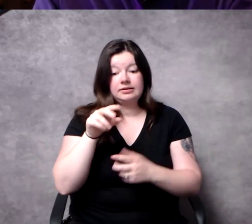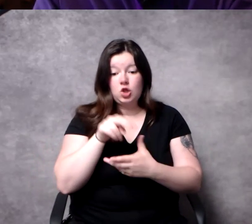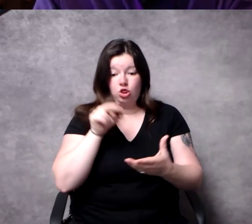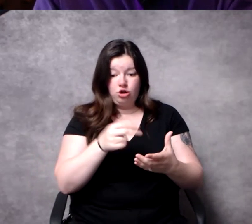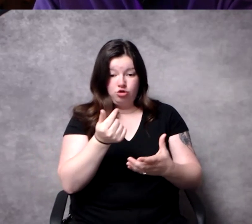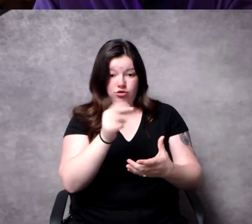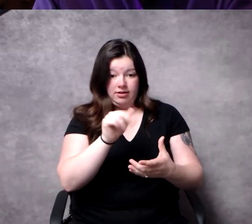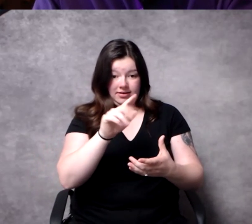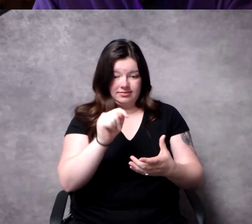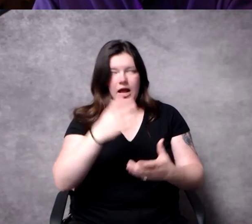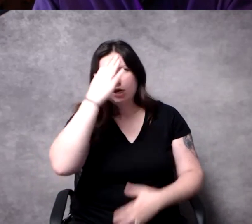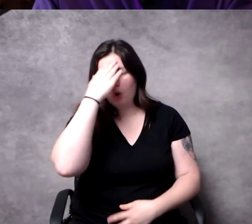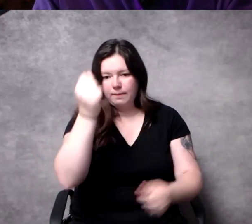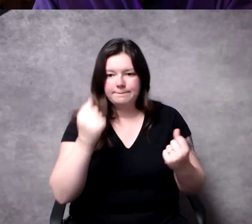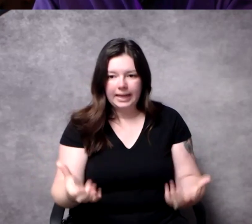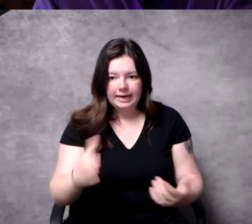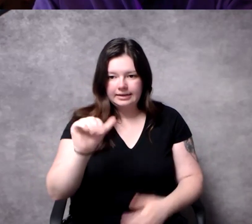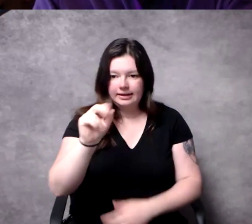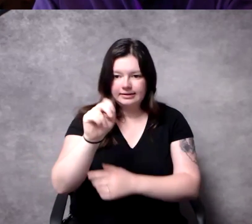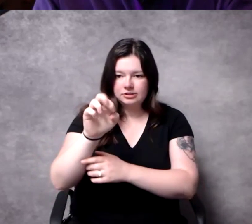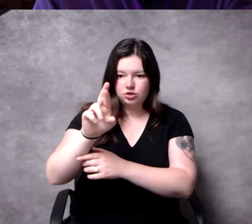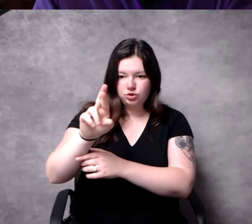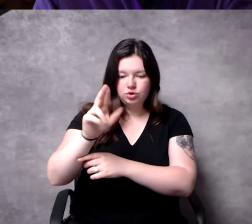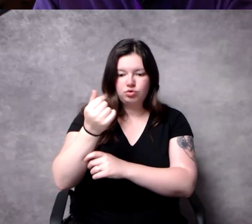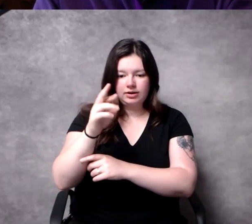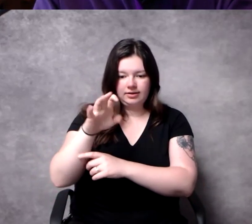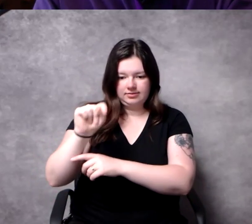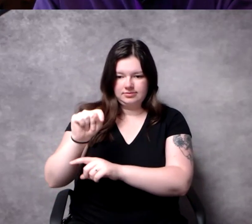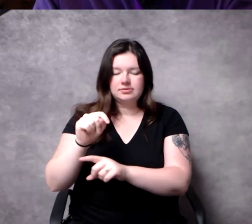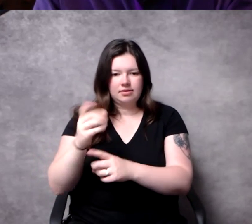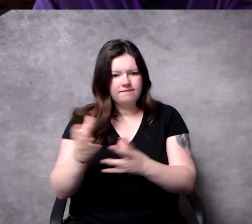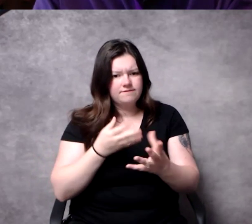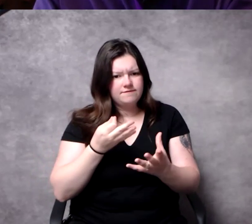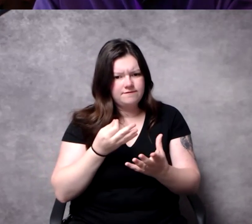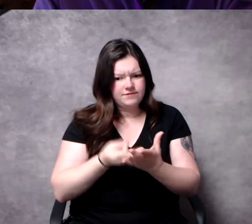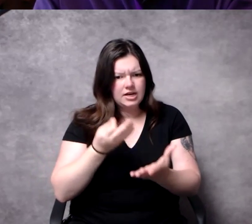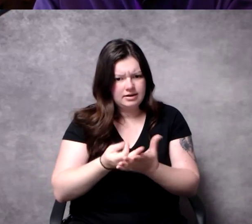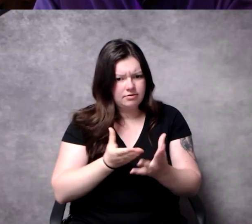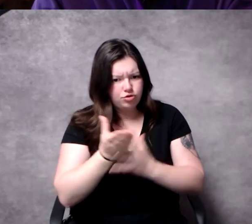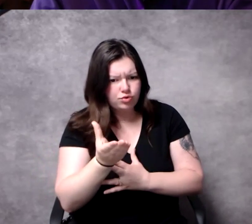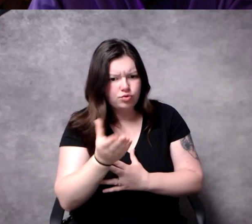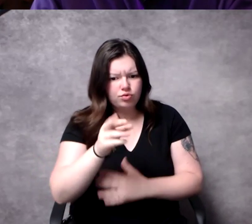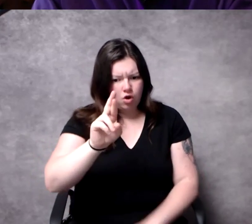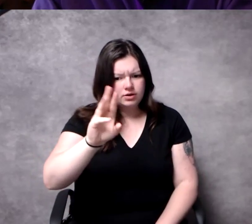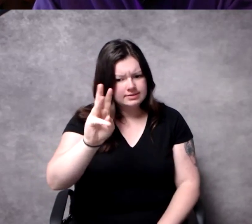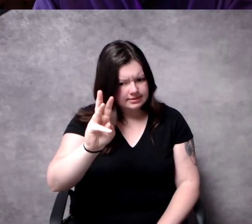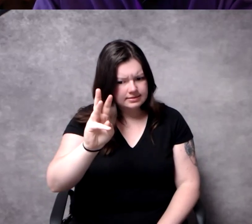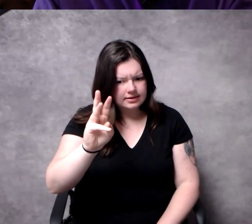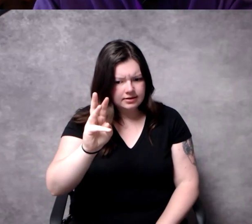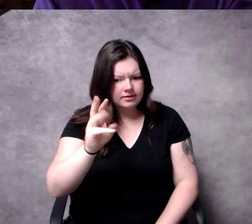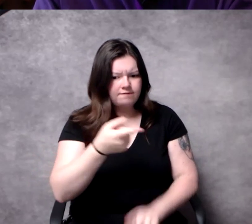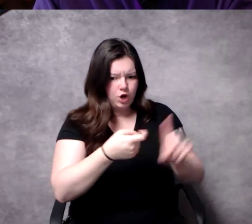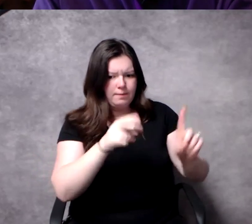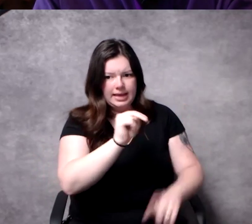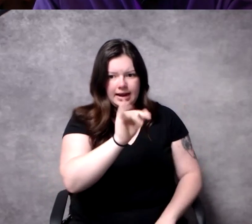of cancer grants that are funded through the R16 program, and they're funded by NIGMS. So I wouldn't give